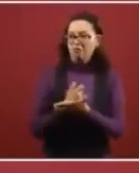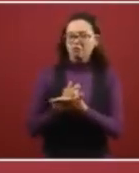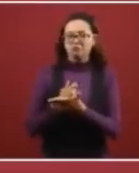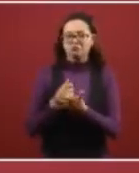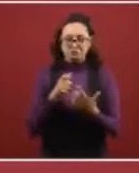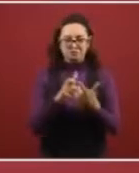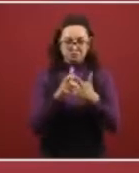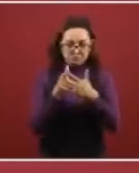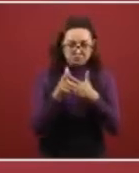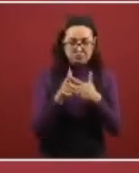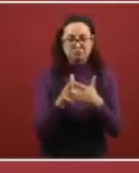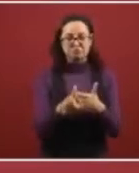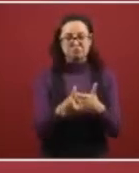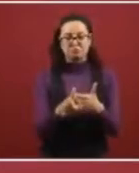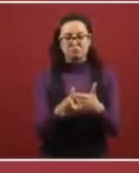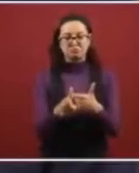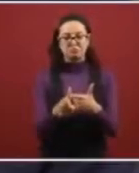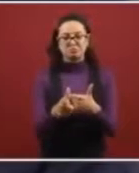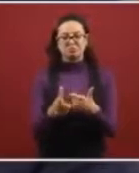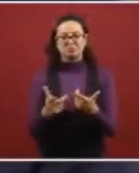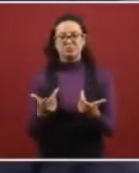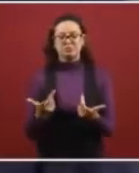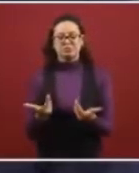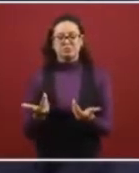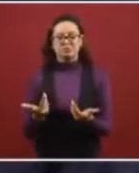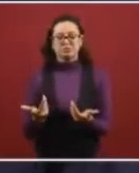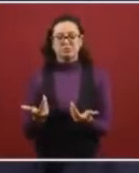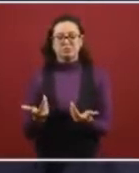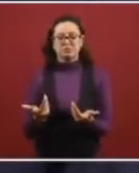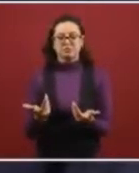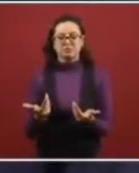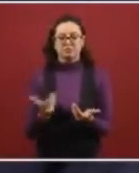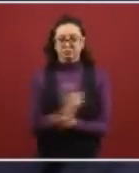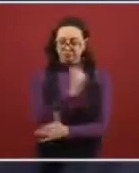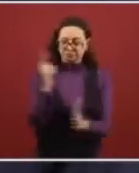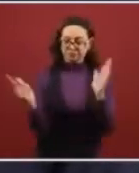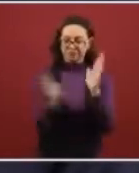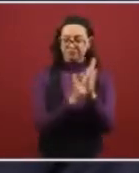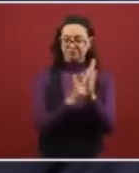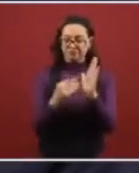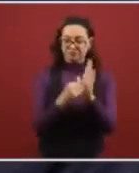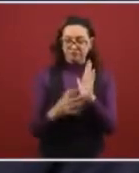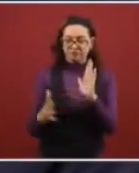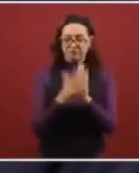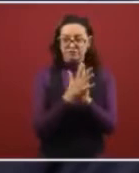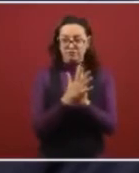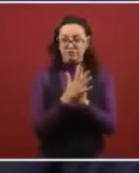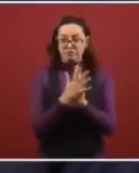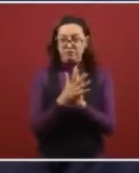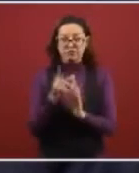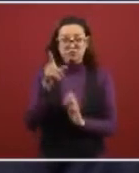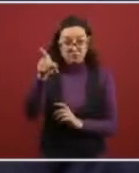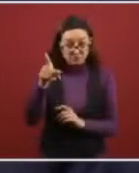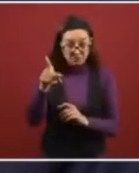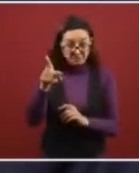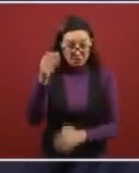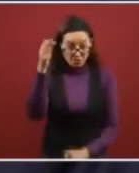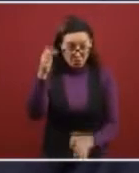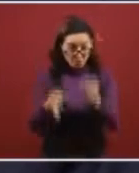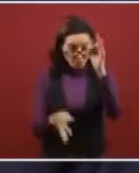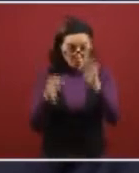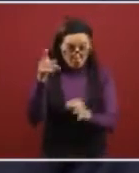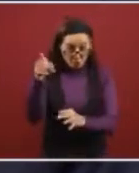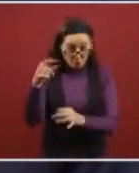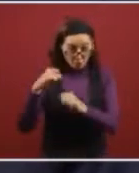somehow get enmendar la plana, change the legislative plan so that it's not working properly